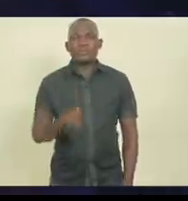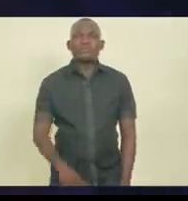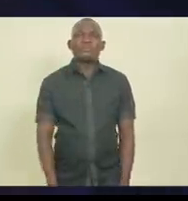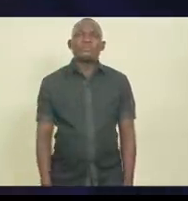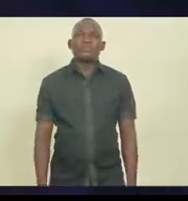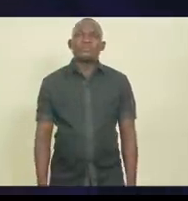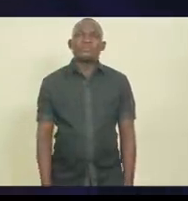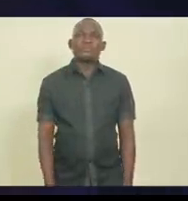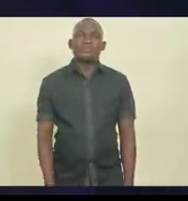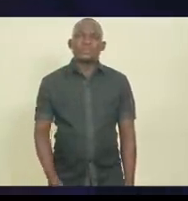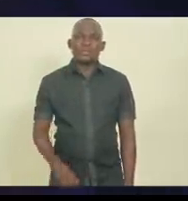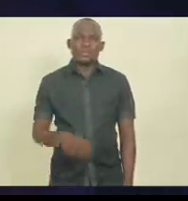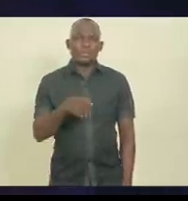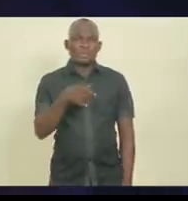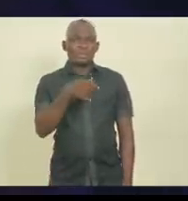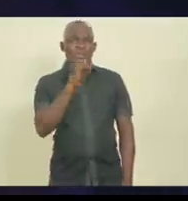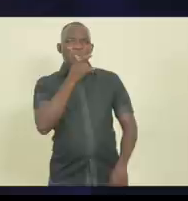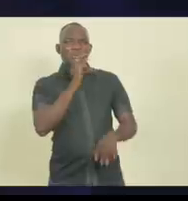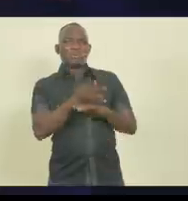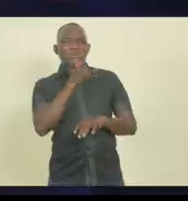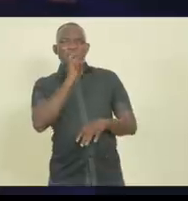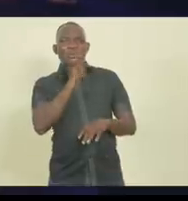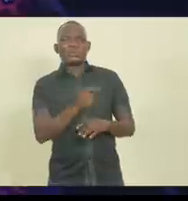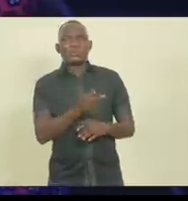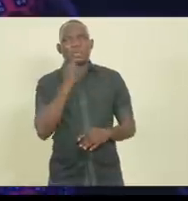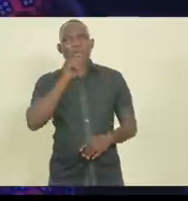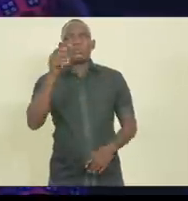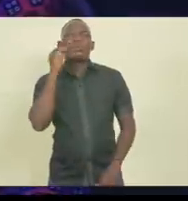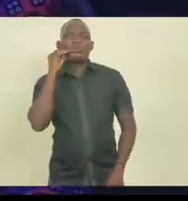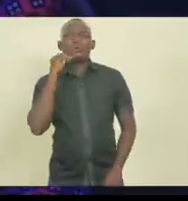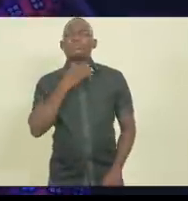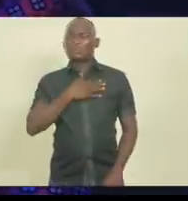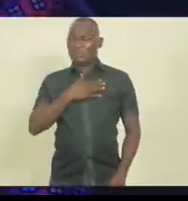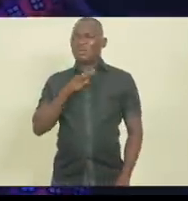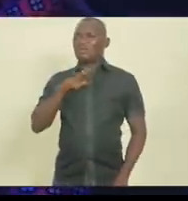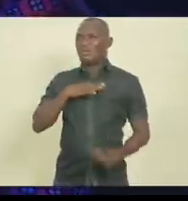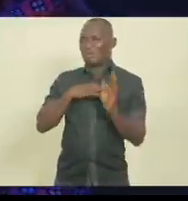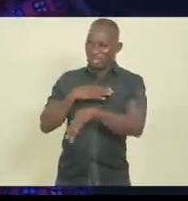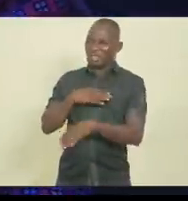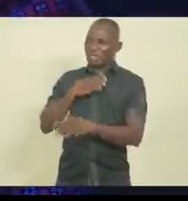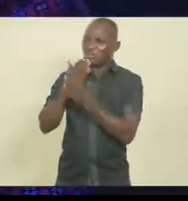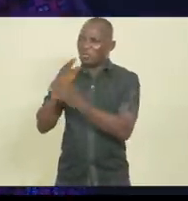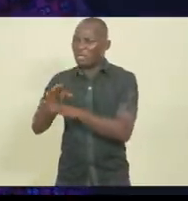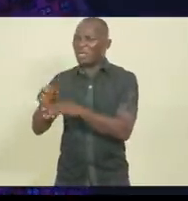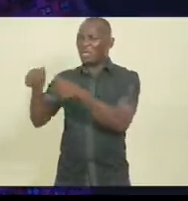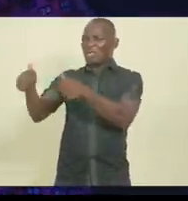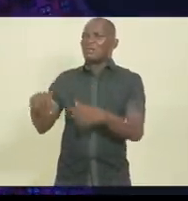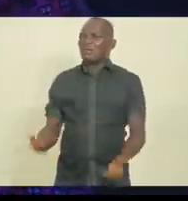Fine, good night. You reek of alcohol. I think you should go home. I said I'm fine. Good night, Didi.